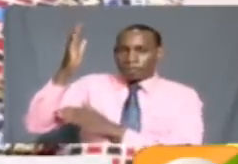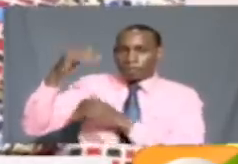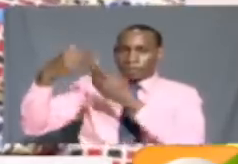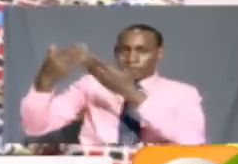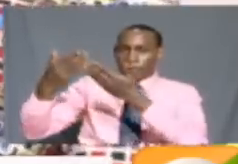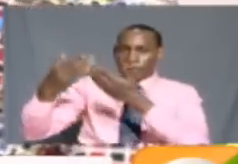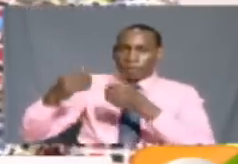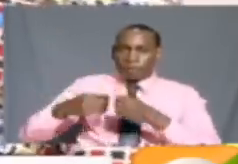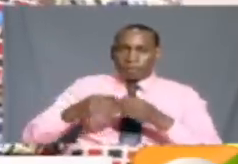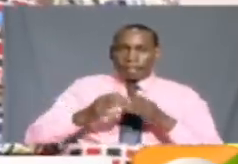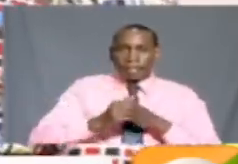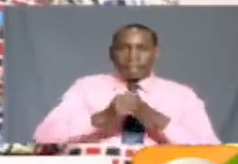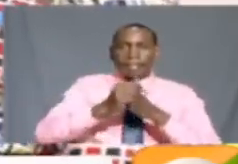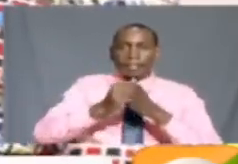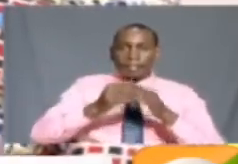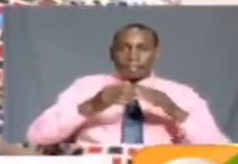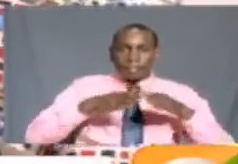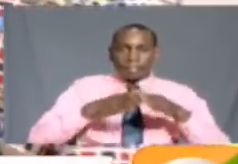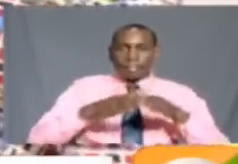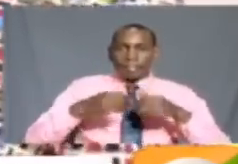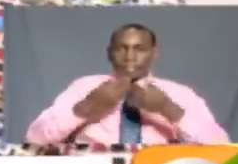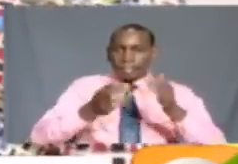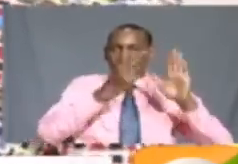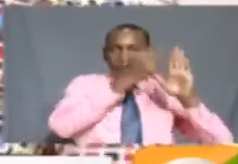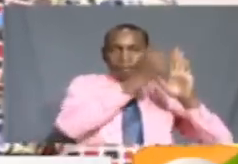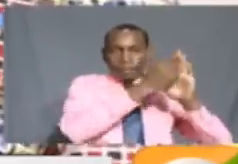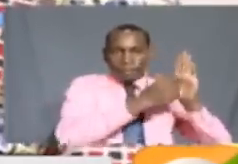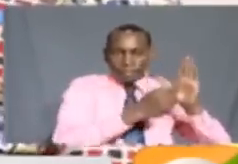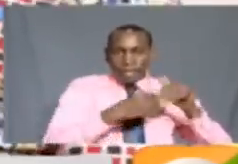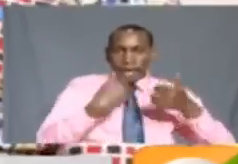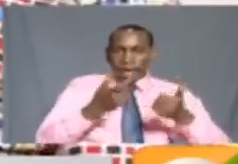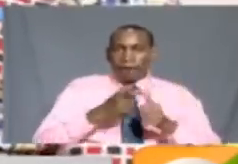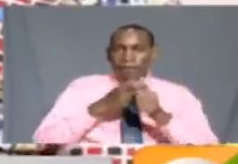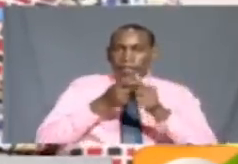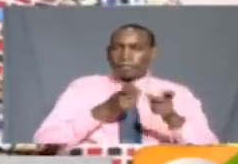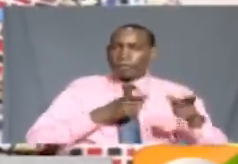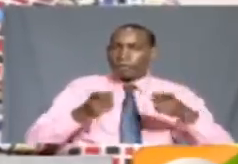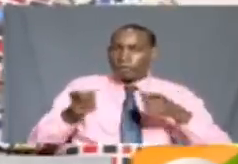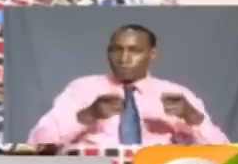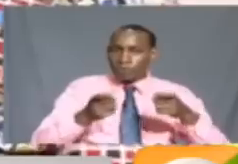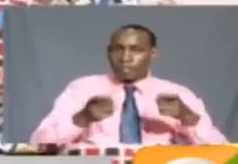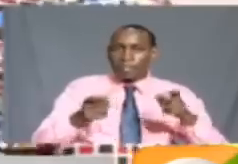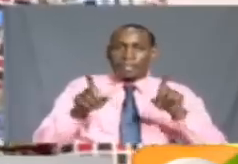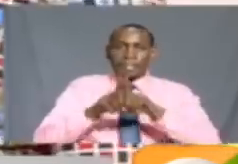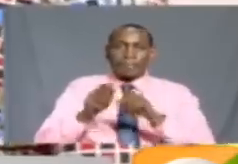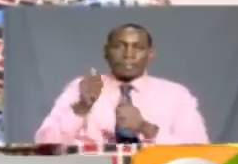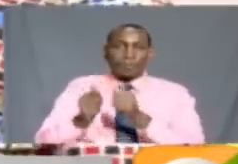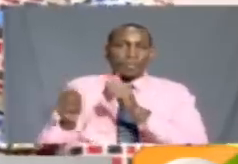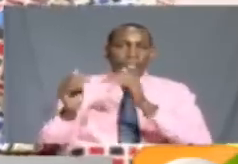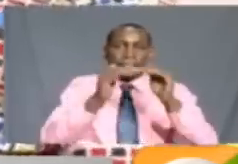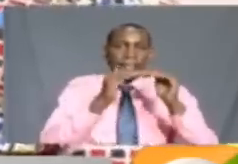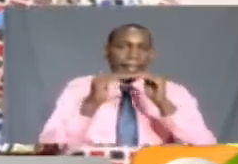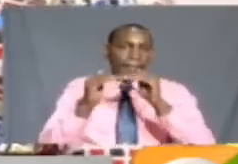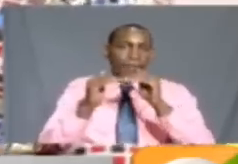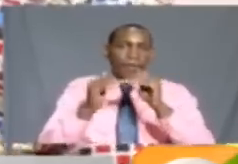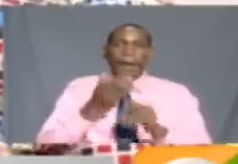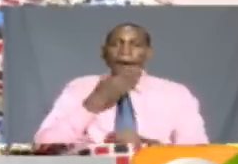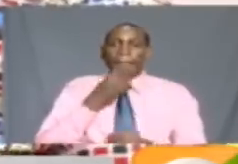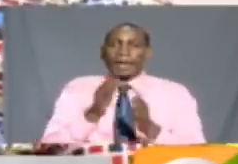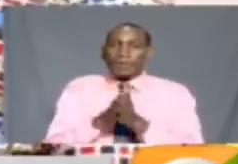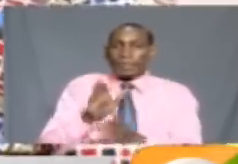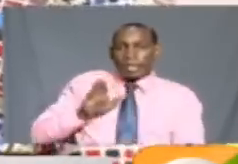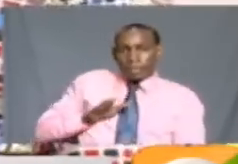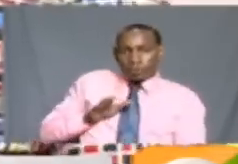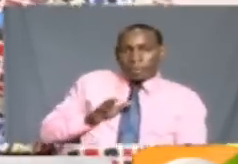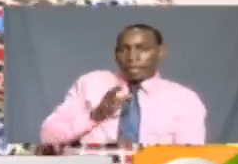is given guidelines on how this gift should be handled and at what point a man and a woman